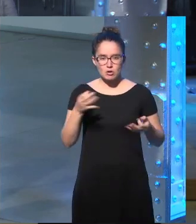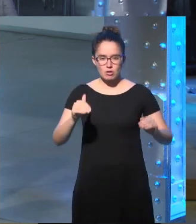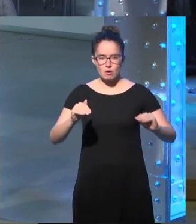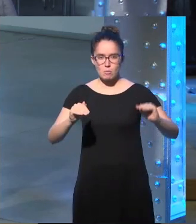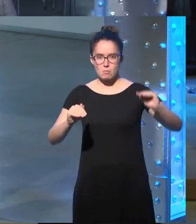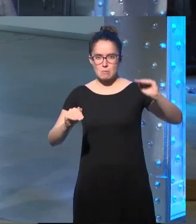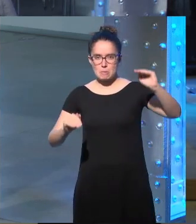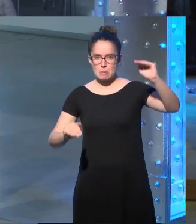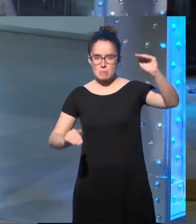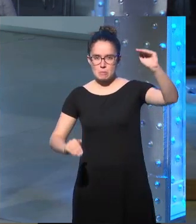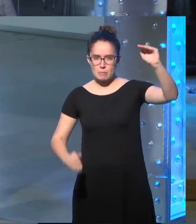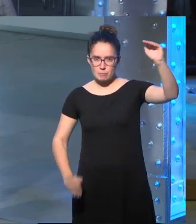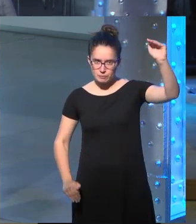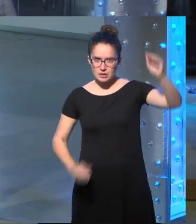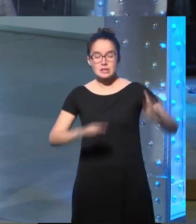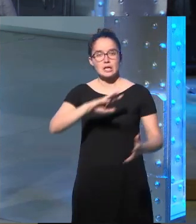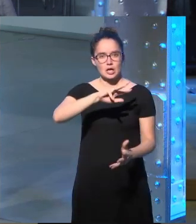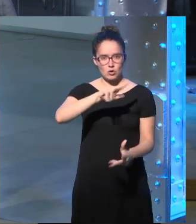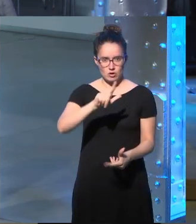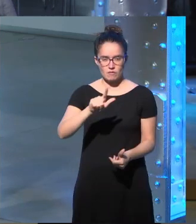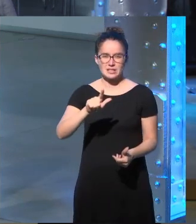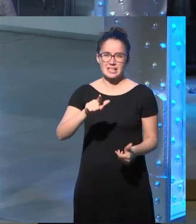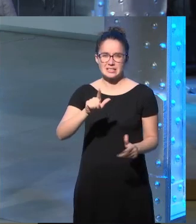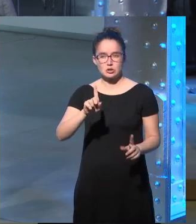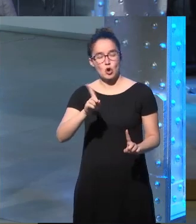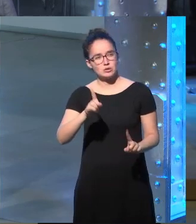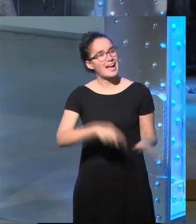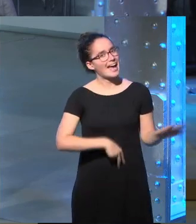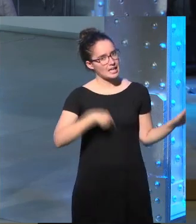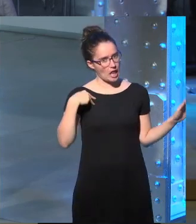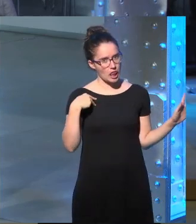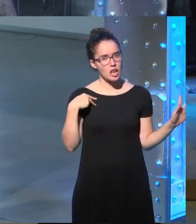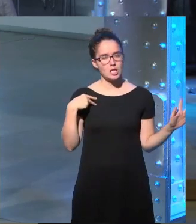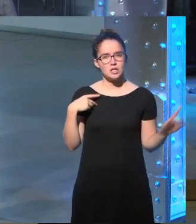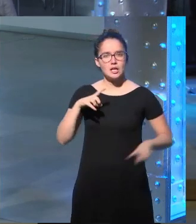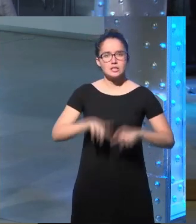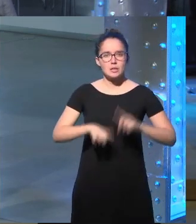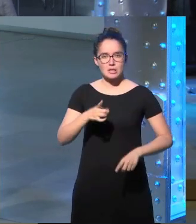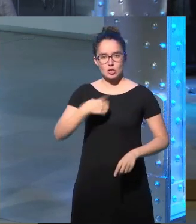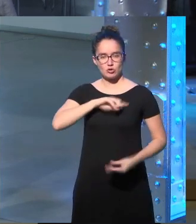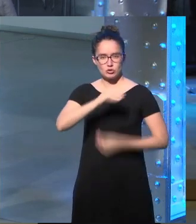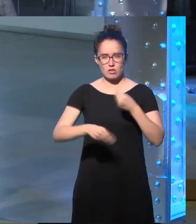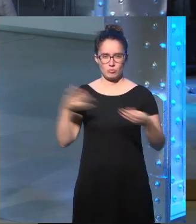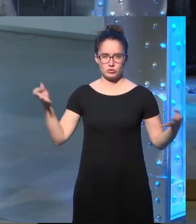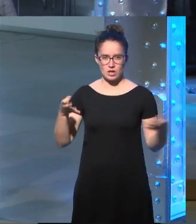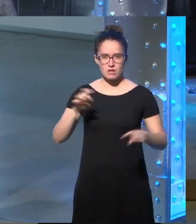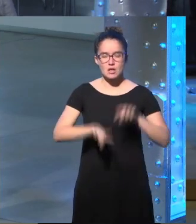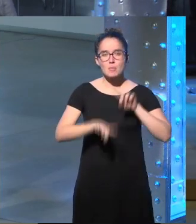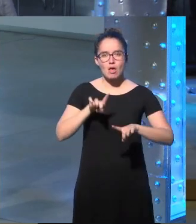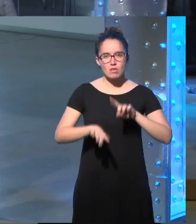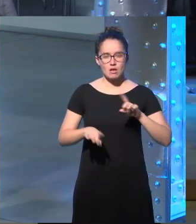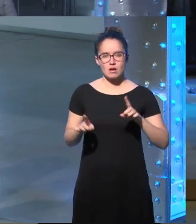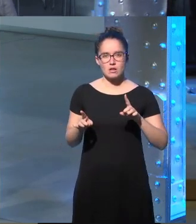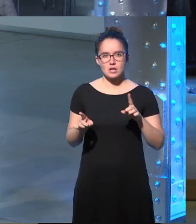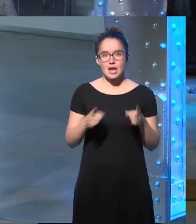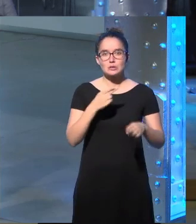a great risk of them increasing the inequalities. You mean geographical ones? No, all of them. And it